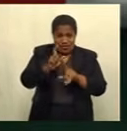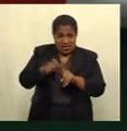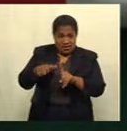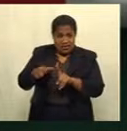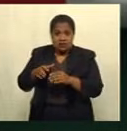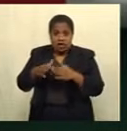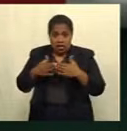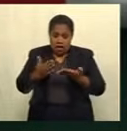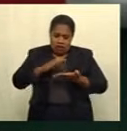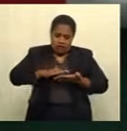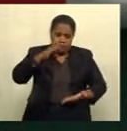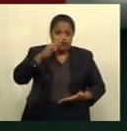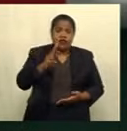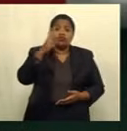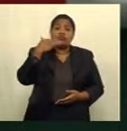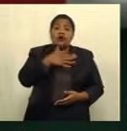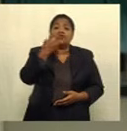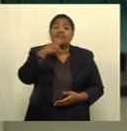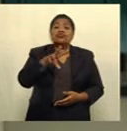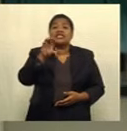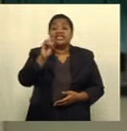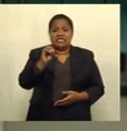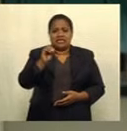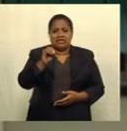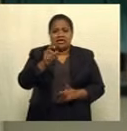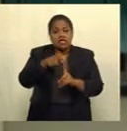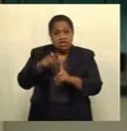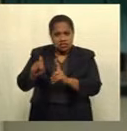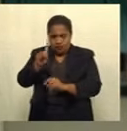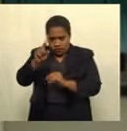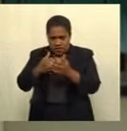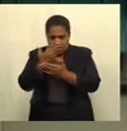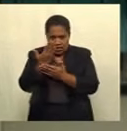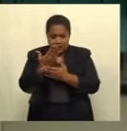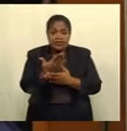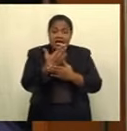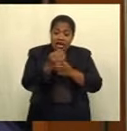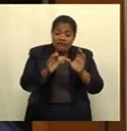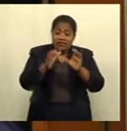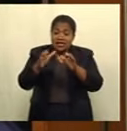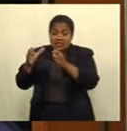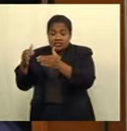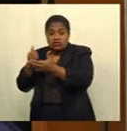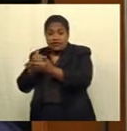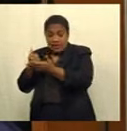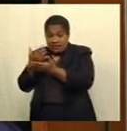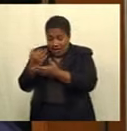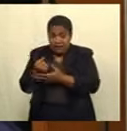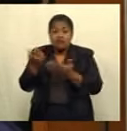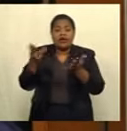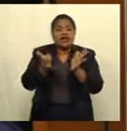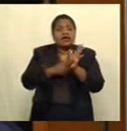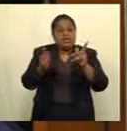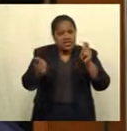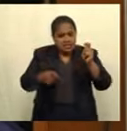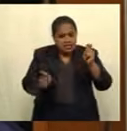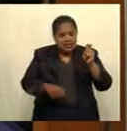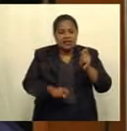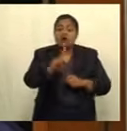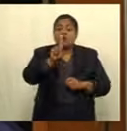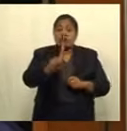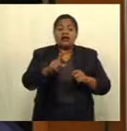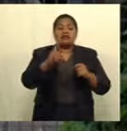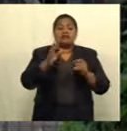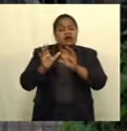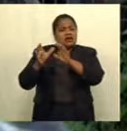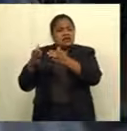to 220 cases per day. There are clusters of active cases in Naitasiri and one cluster